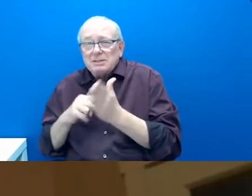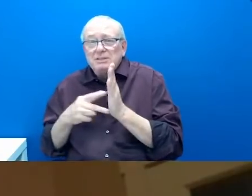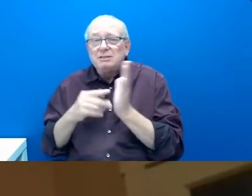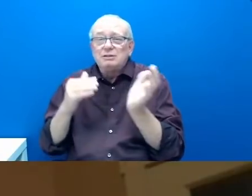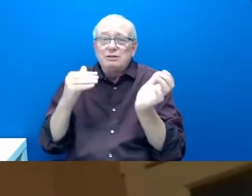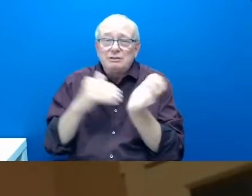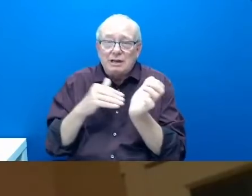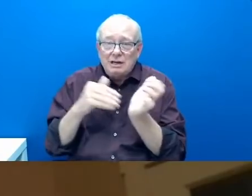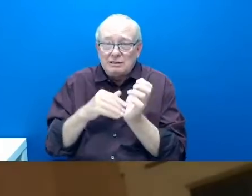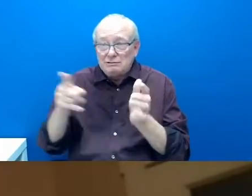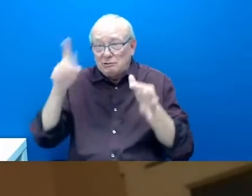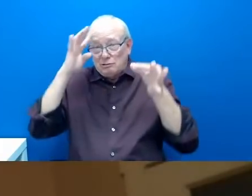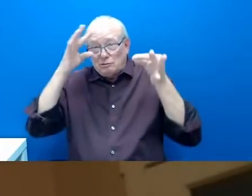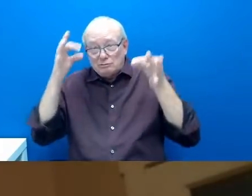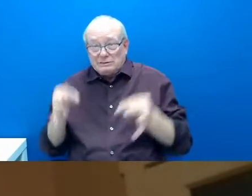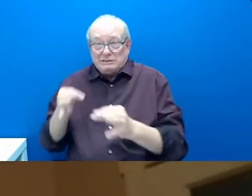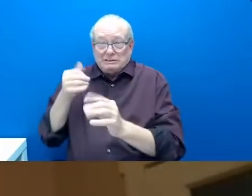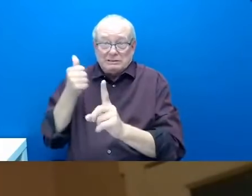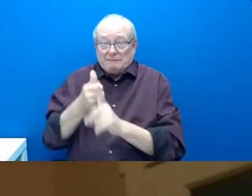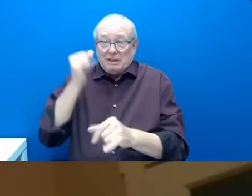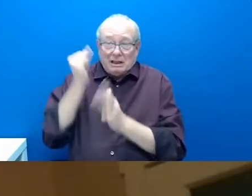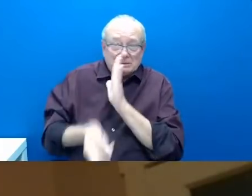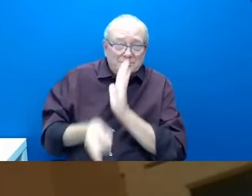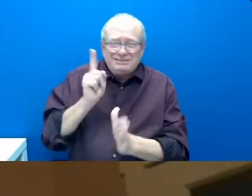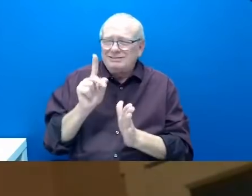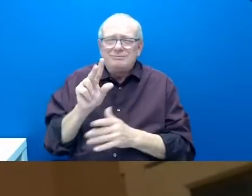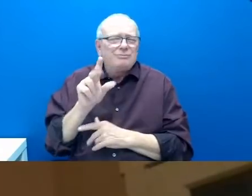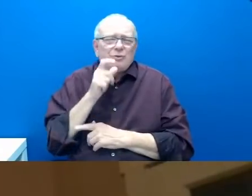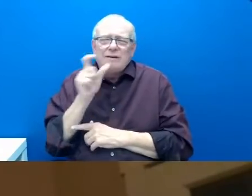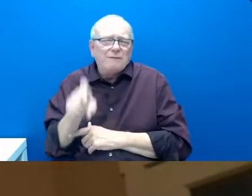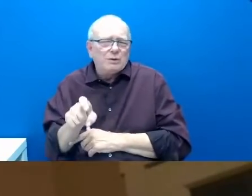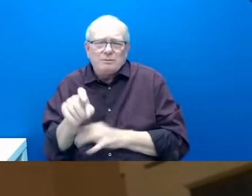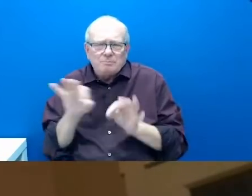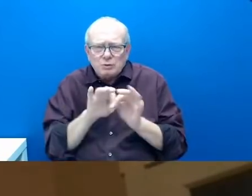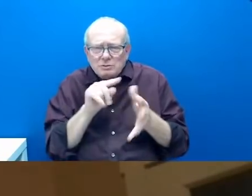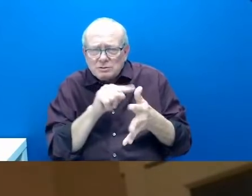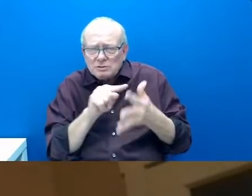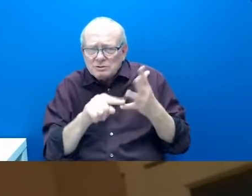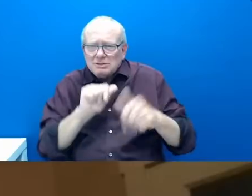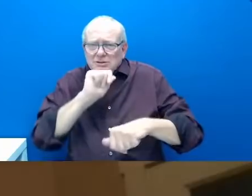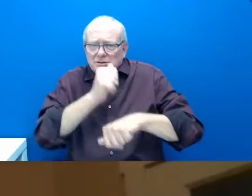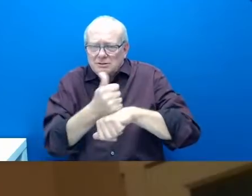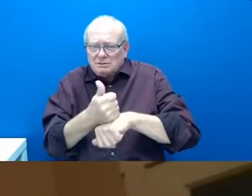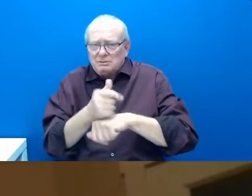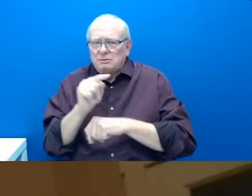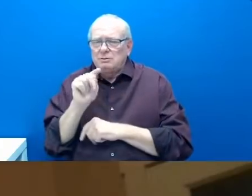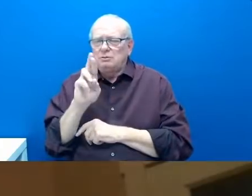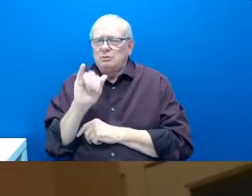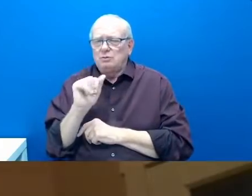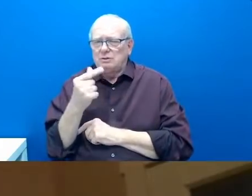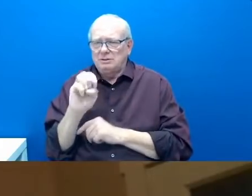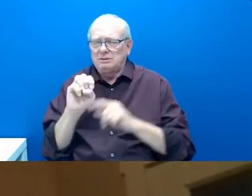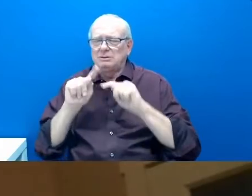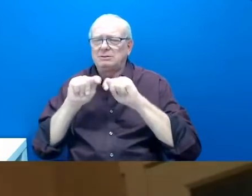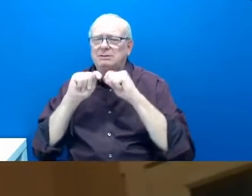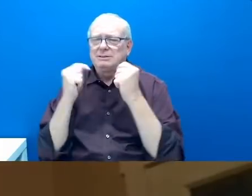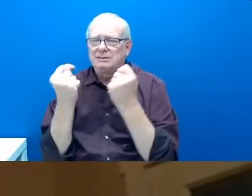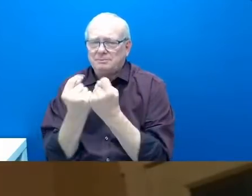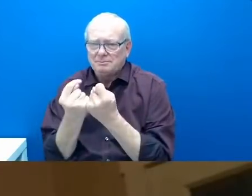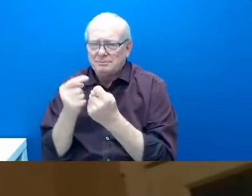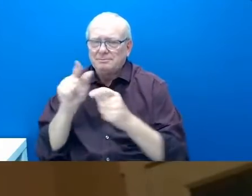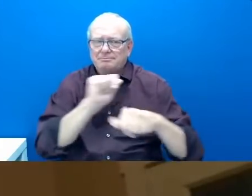in a high-stress situation. There are triage protocol teams that are going to be developed, and there will be point-of-care triage teams that you will